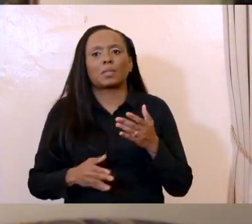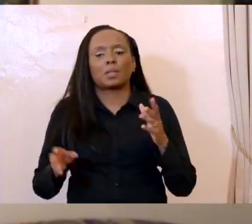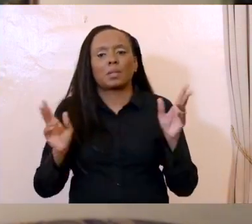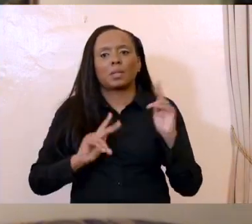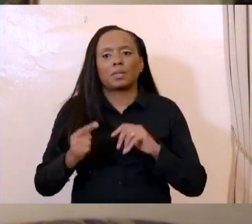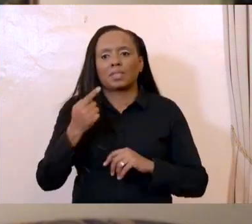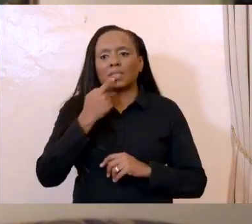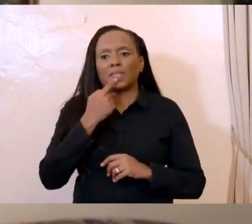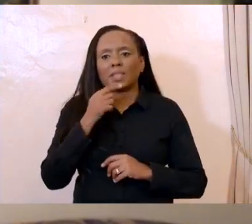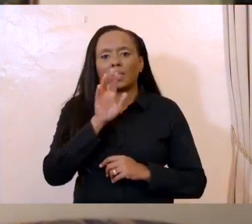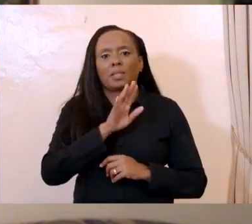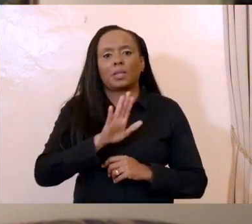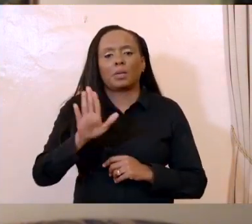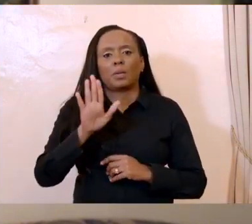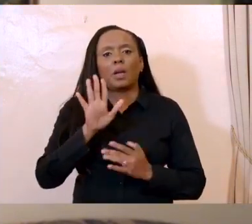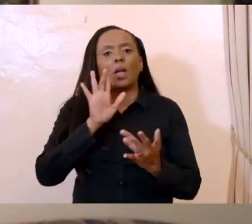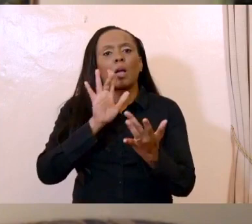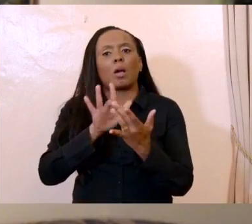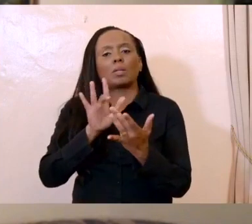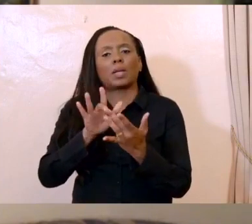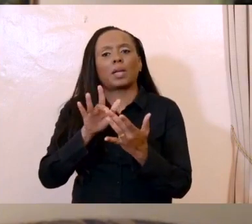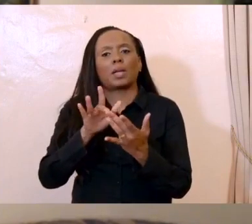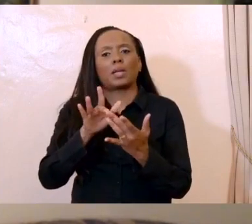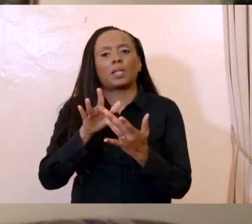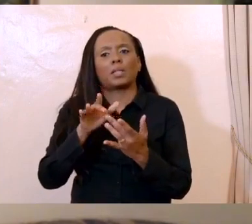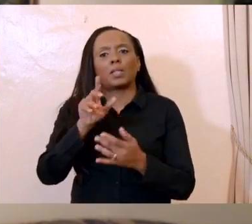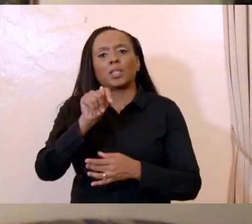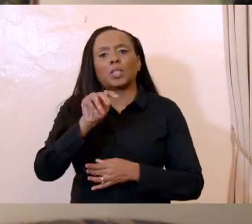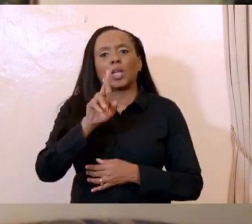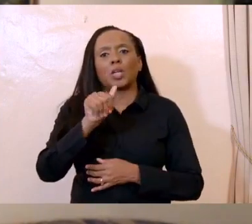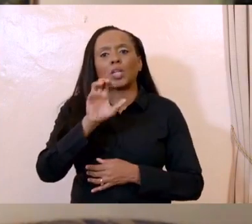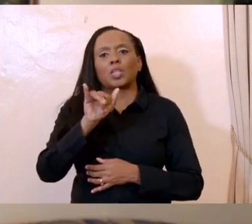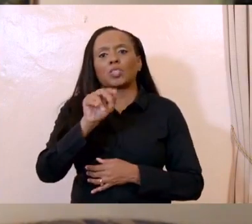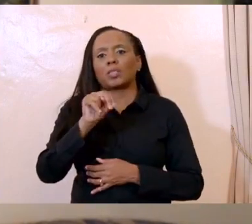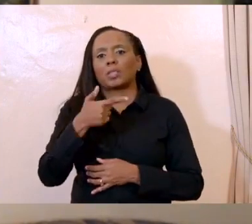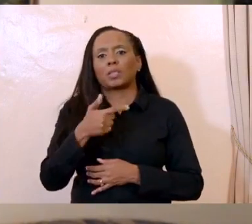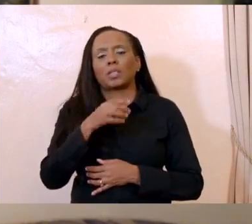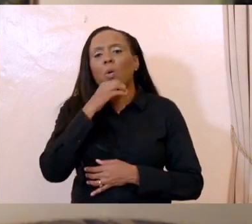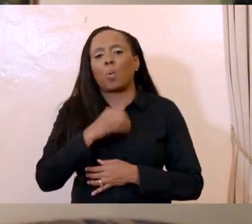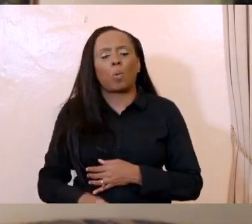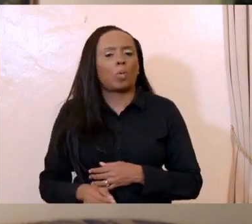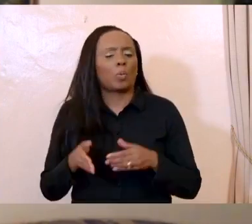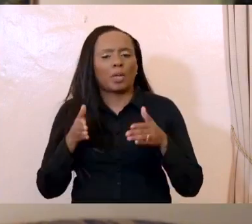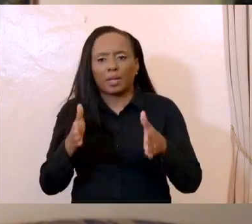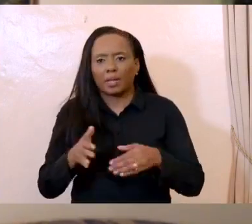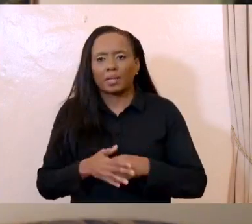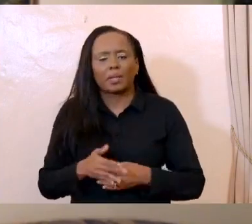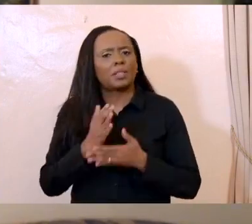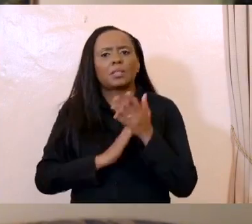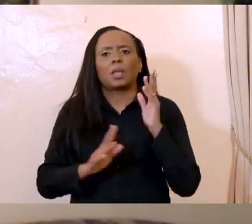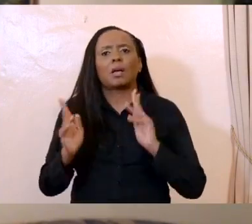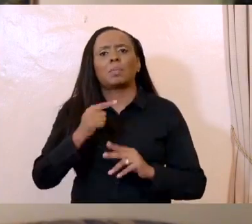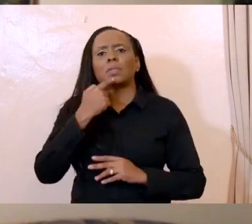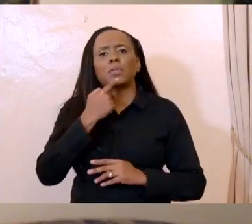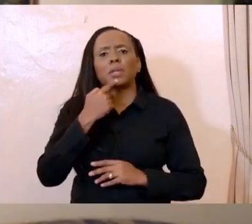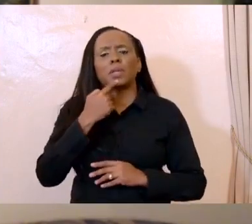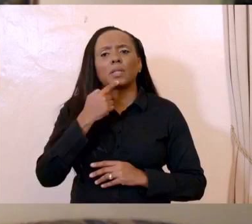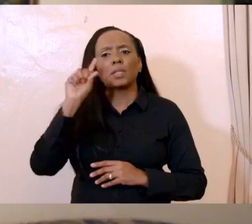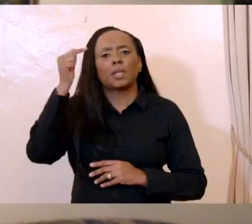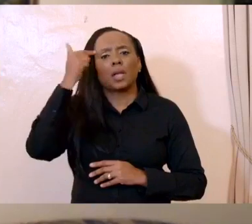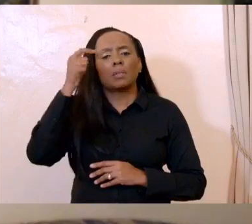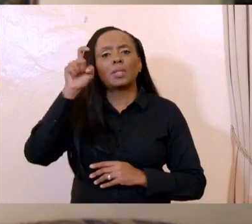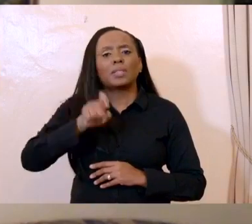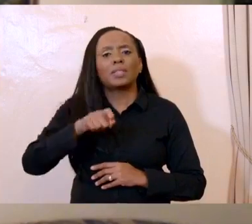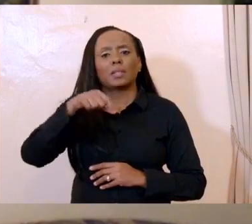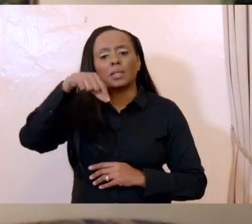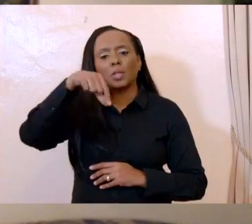They suggest that you should be having QR codes, and there are those who say that the government